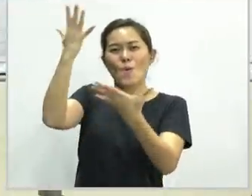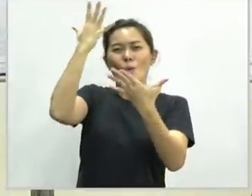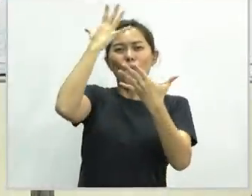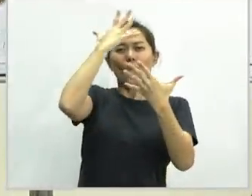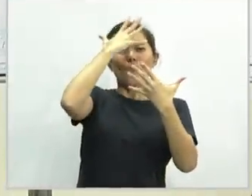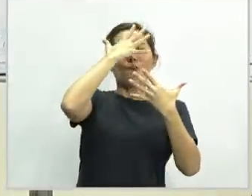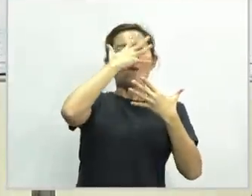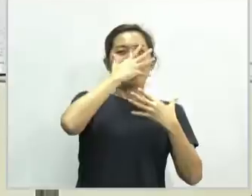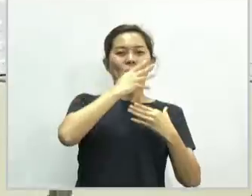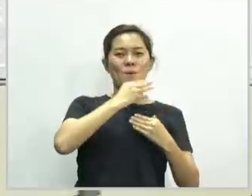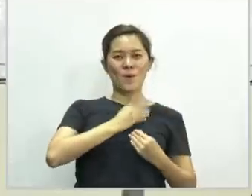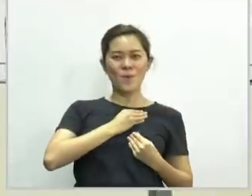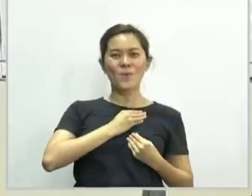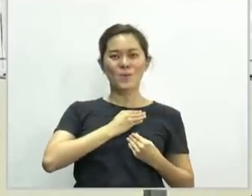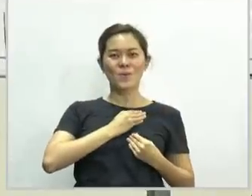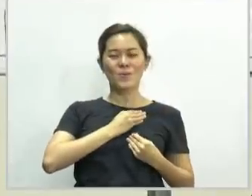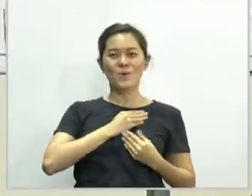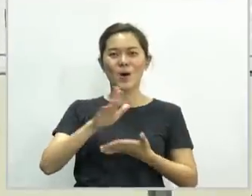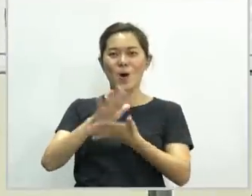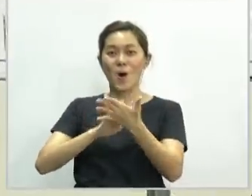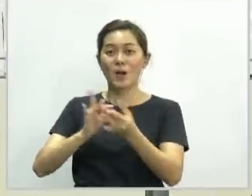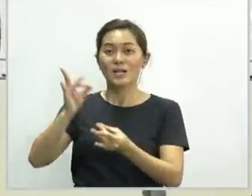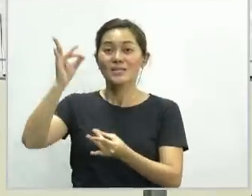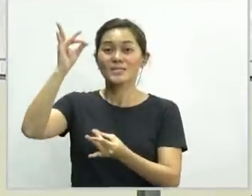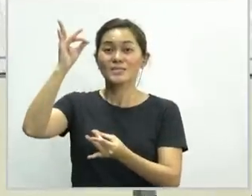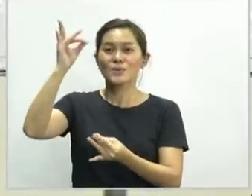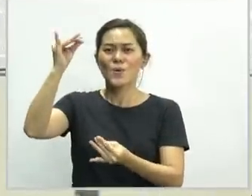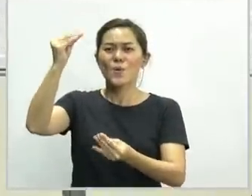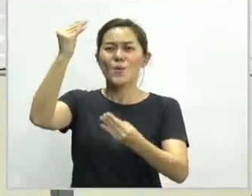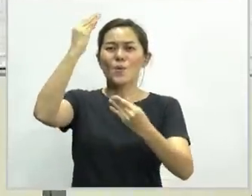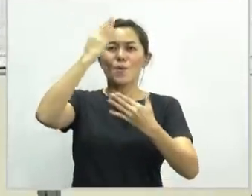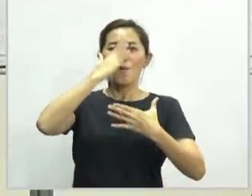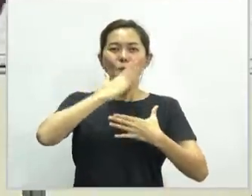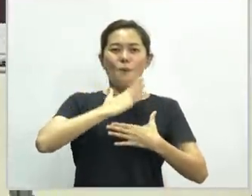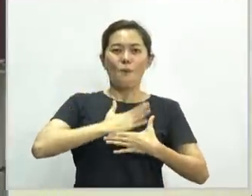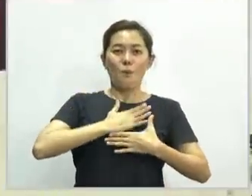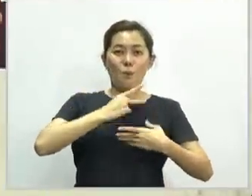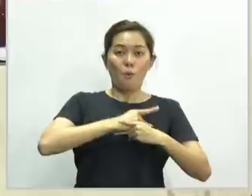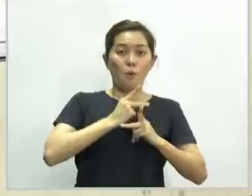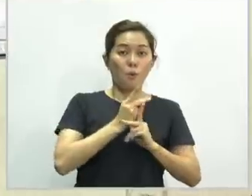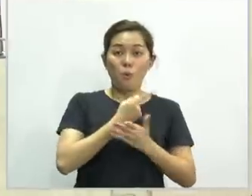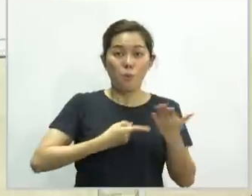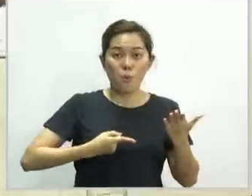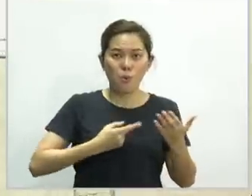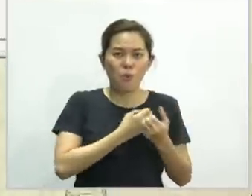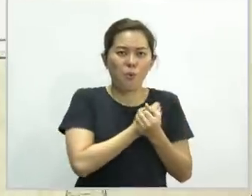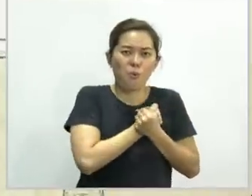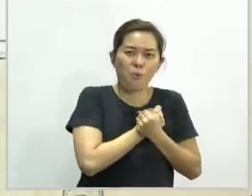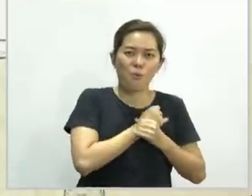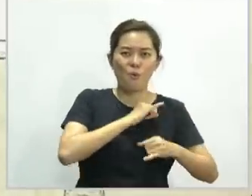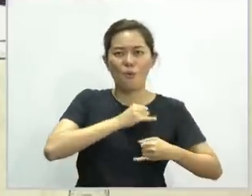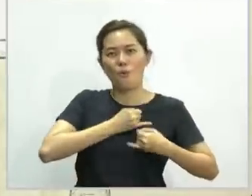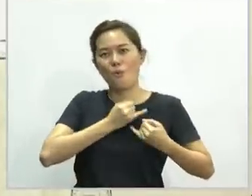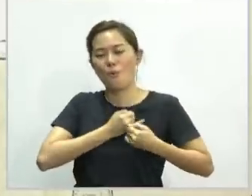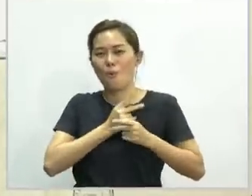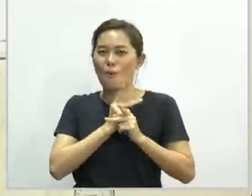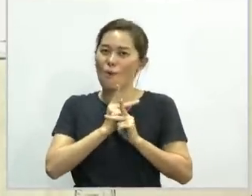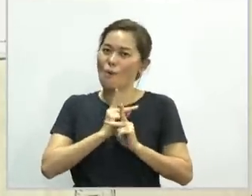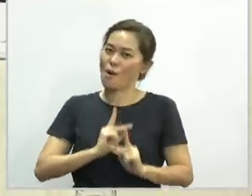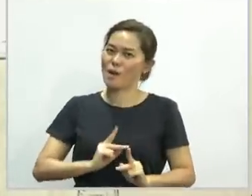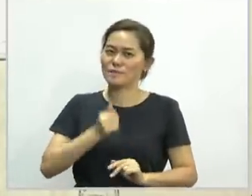life, and his Holy Spirit produces love, joy,